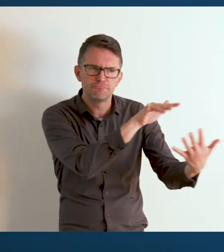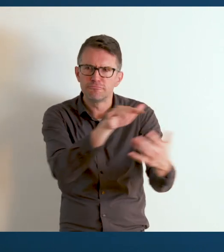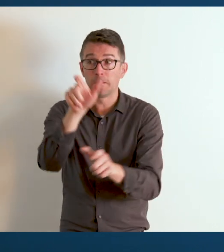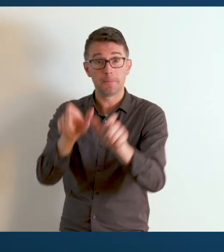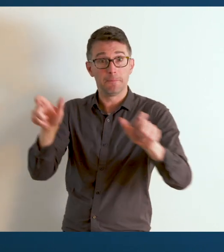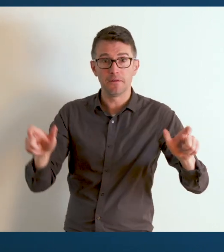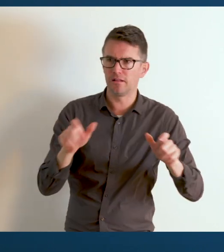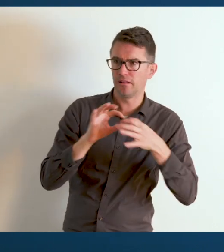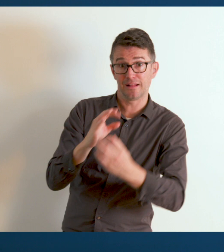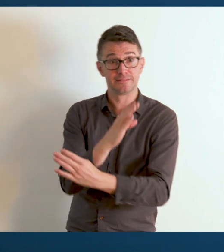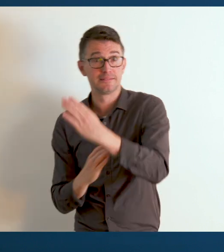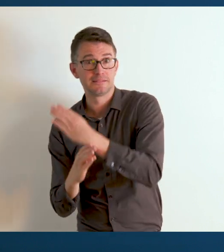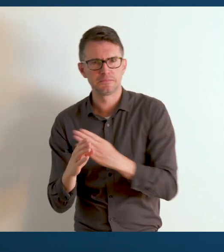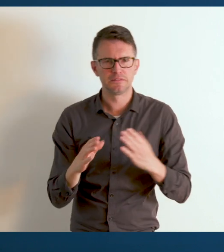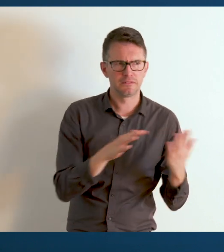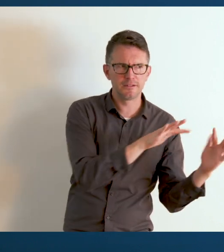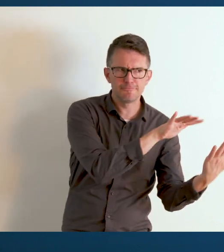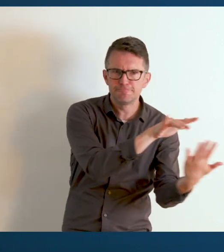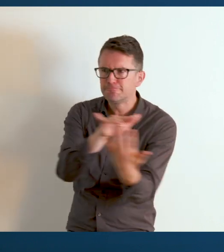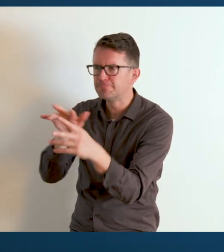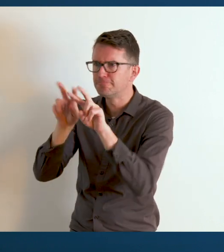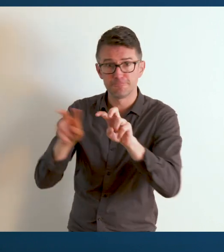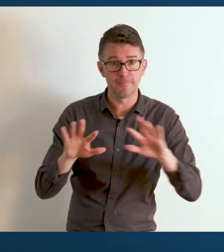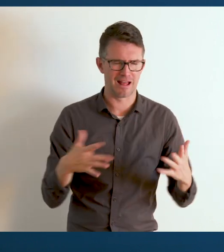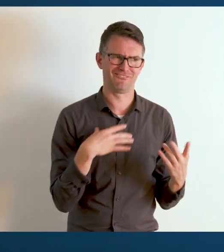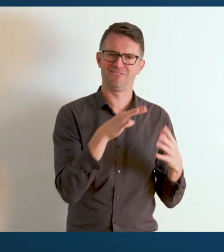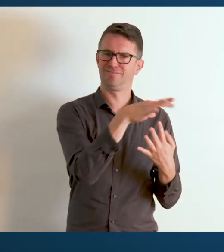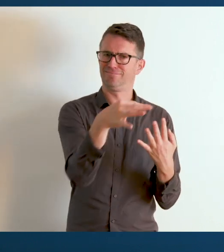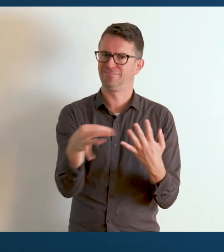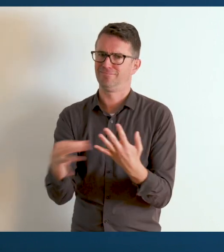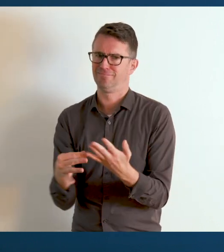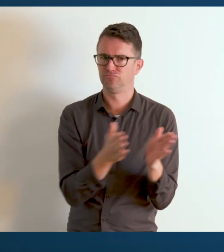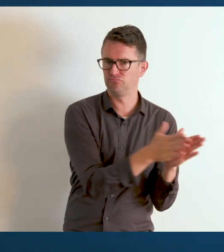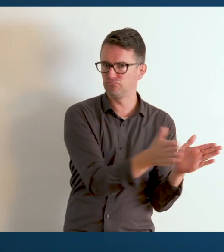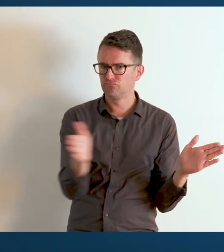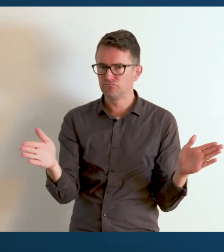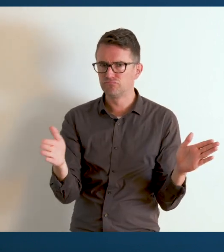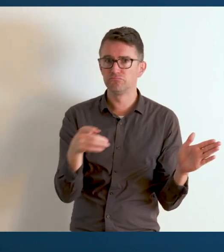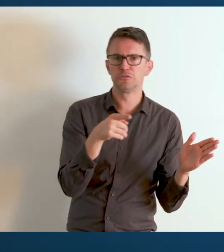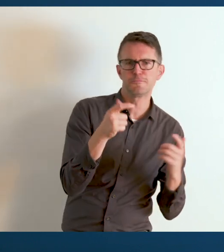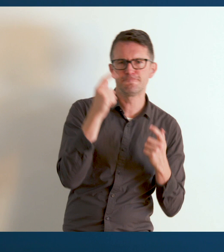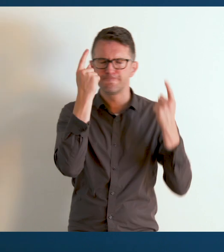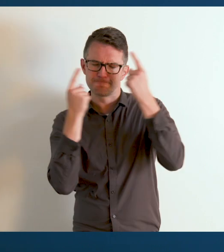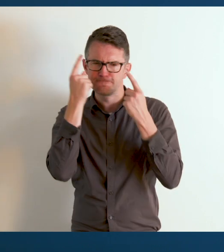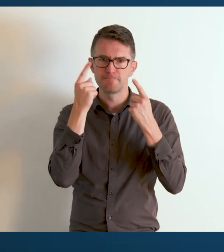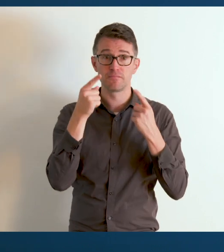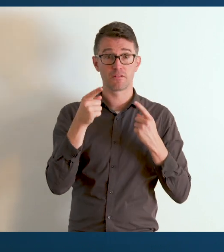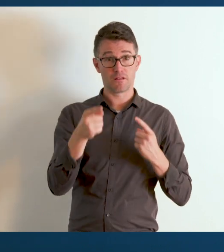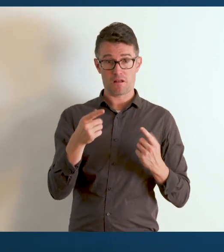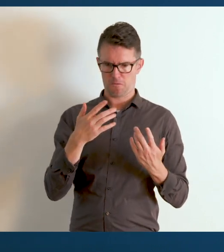of information sources. When you begin, the aim of the study will guide which method